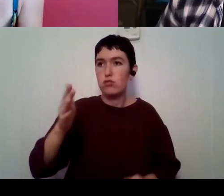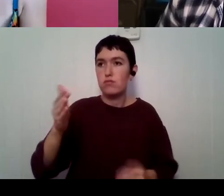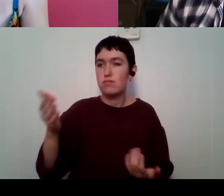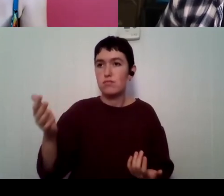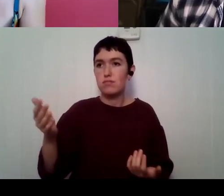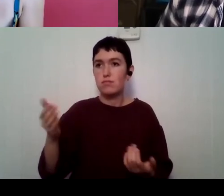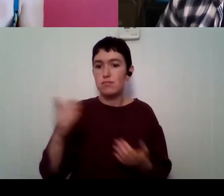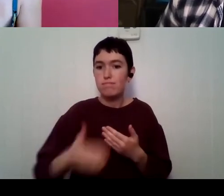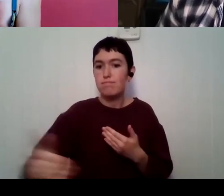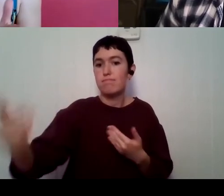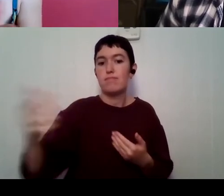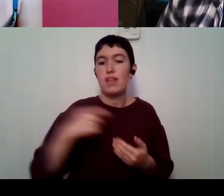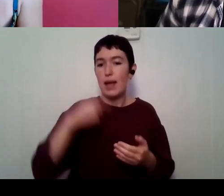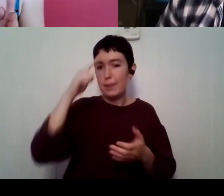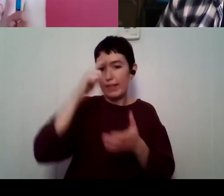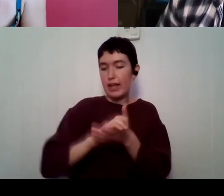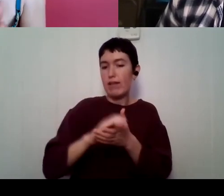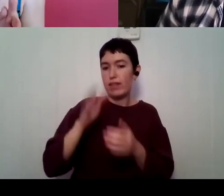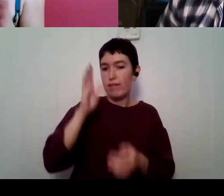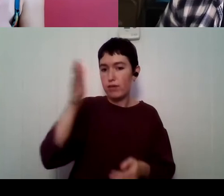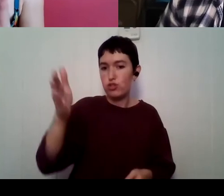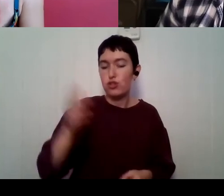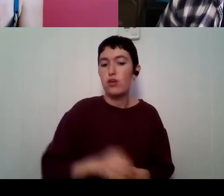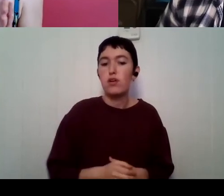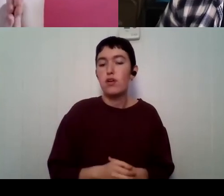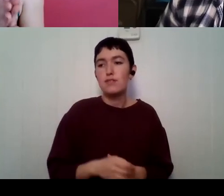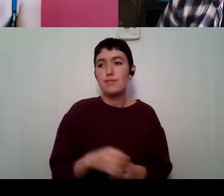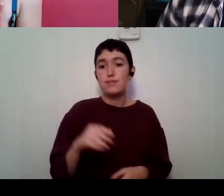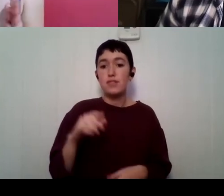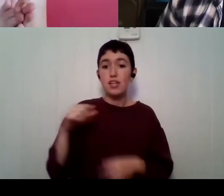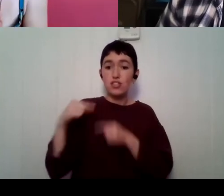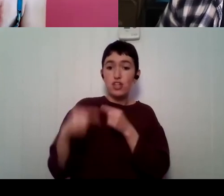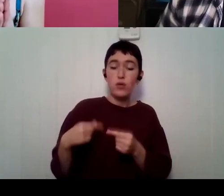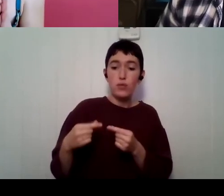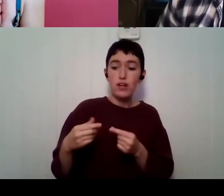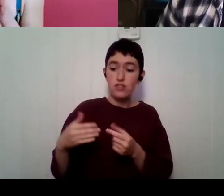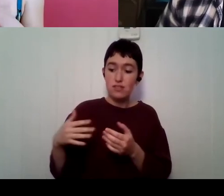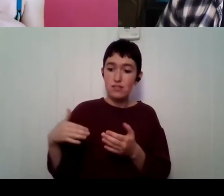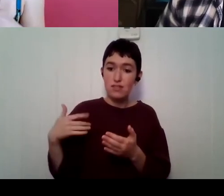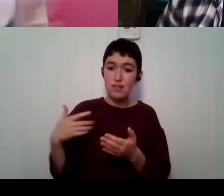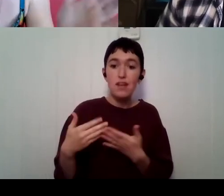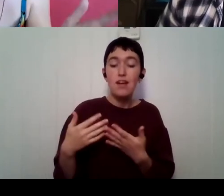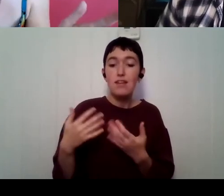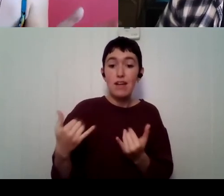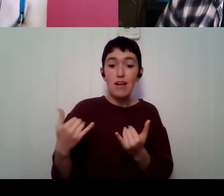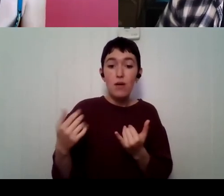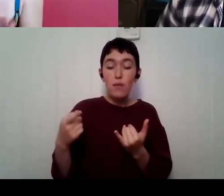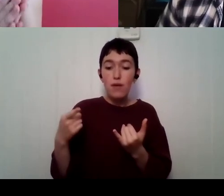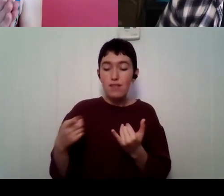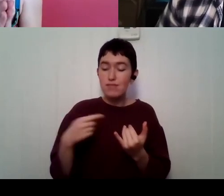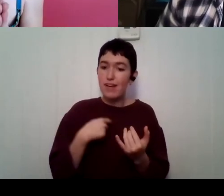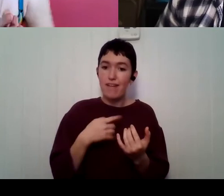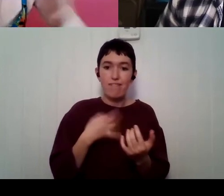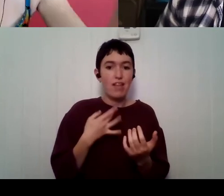I believe in the future. And I think the generations coming up give me so much hope. You are such beautiful souls. And I love how